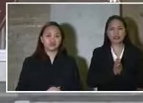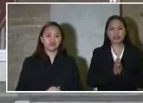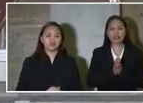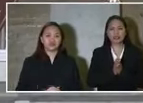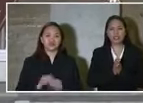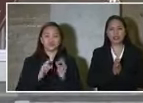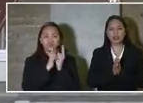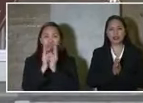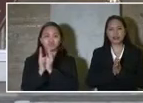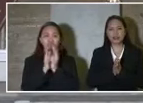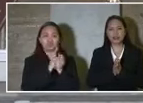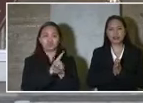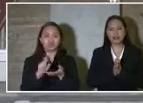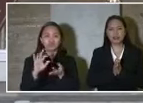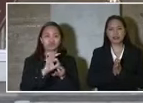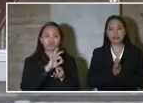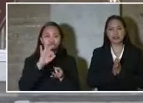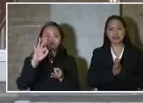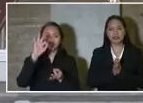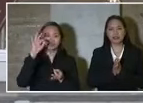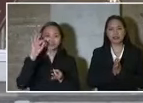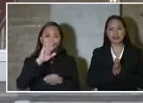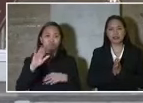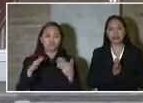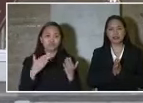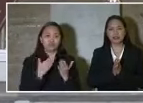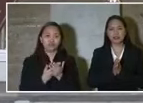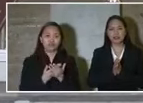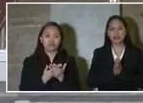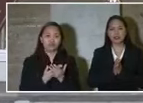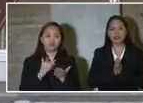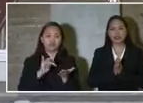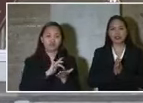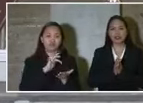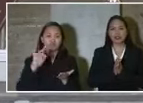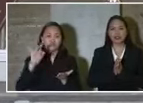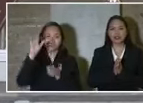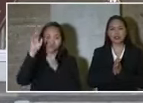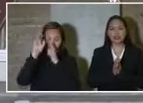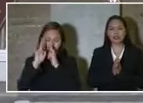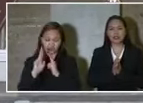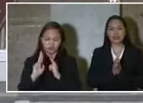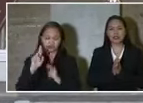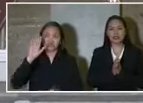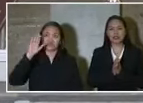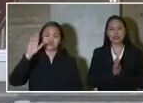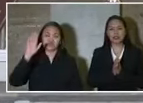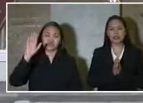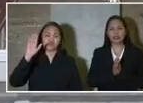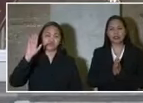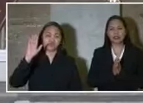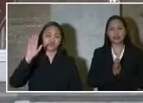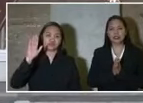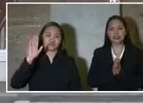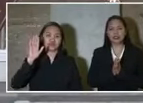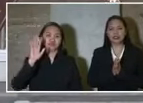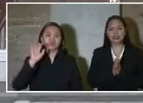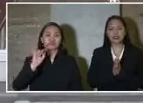Deo Patri omnipotenti, in unitate Spiritus